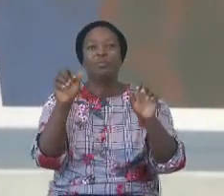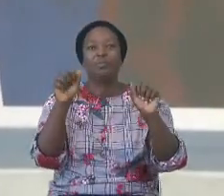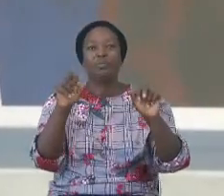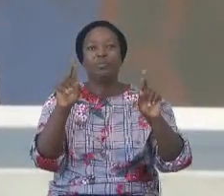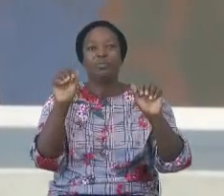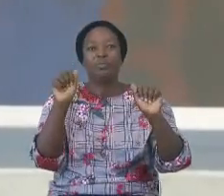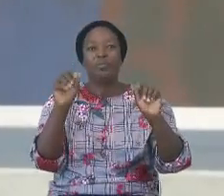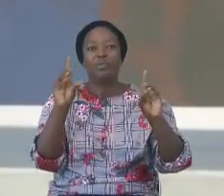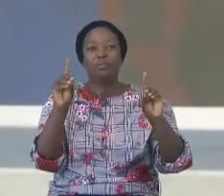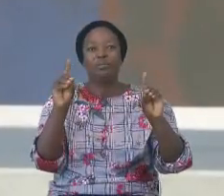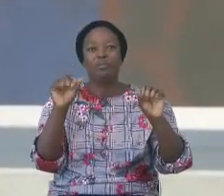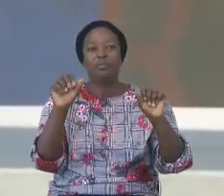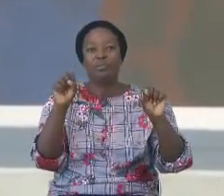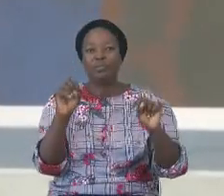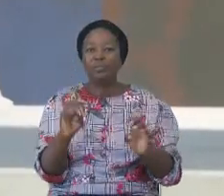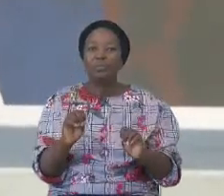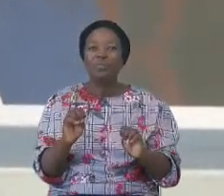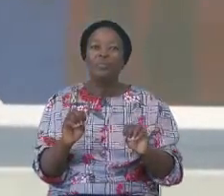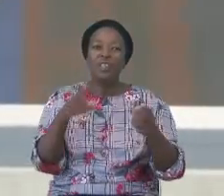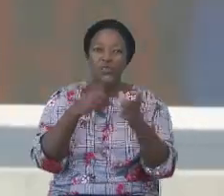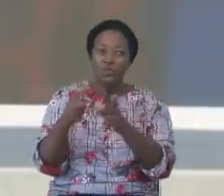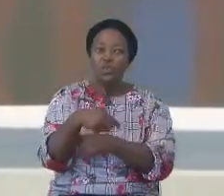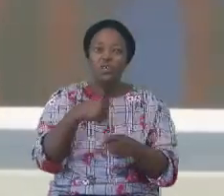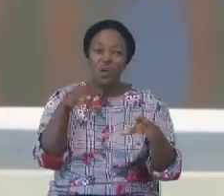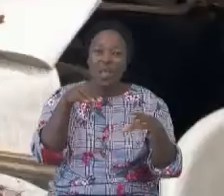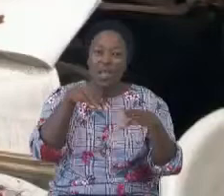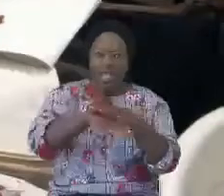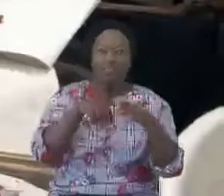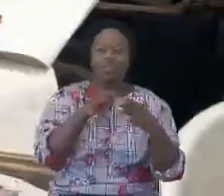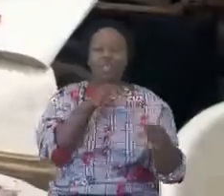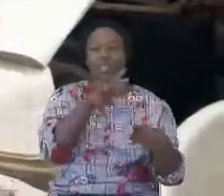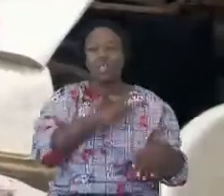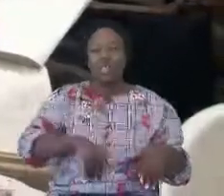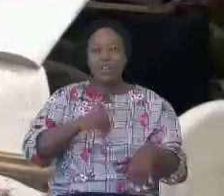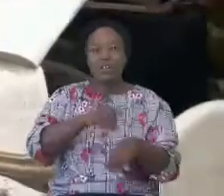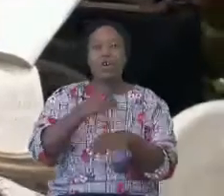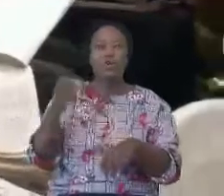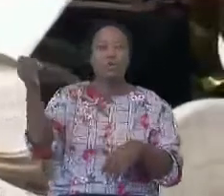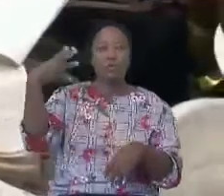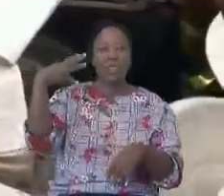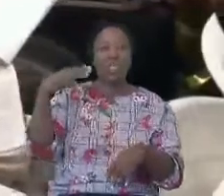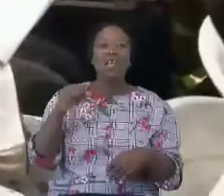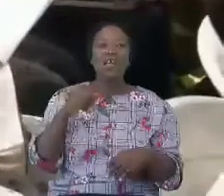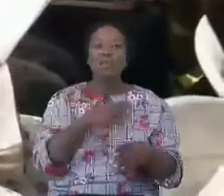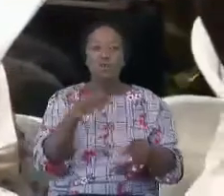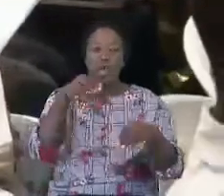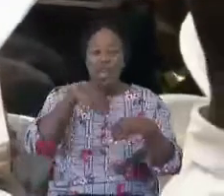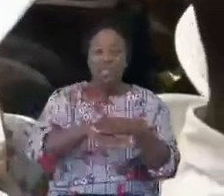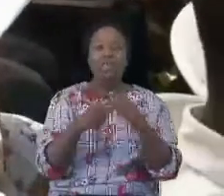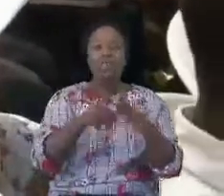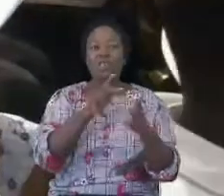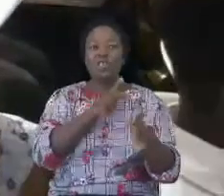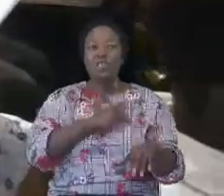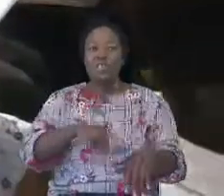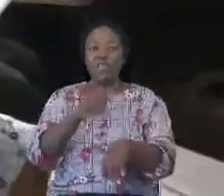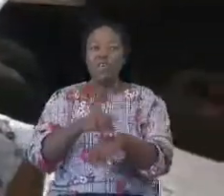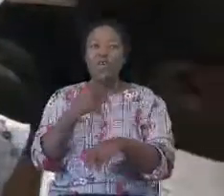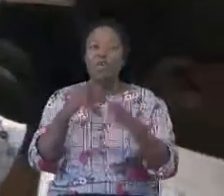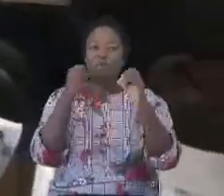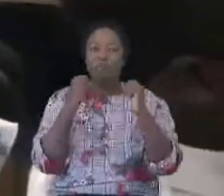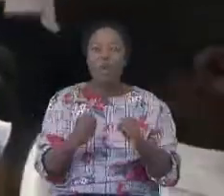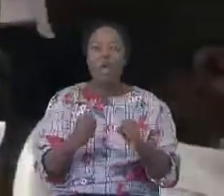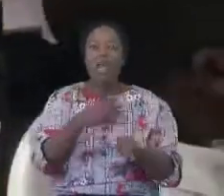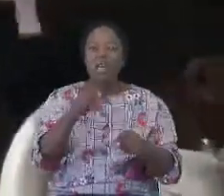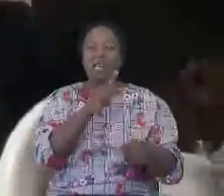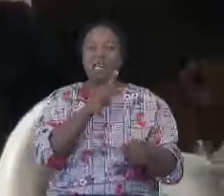because you will be with him in paradise. Today you enter the kingdom of grace,